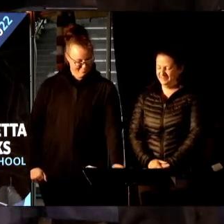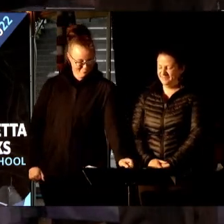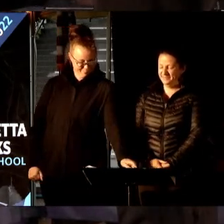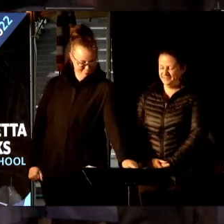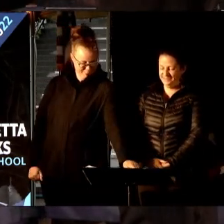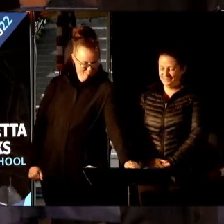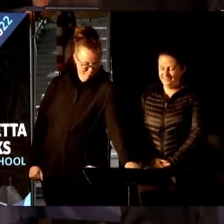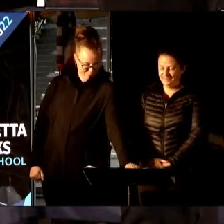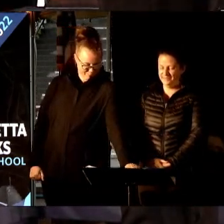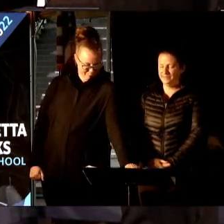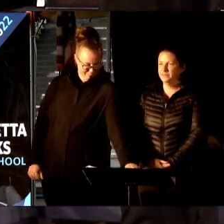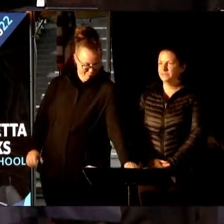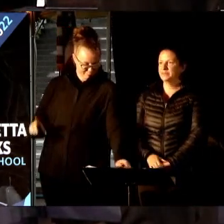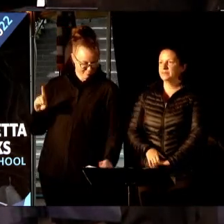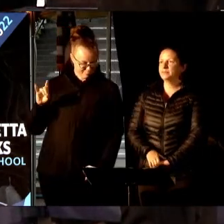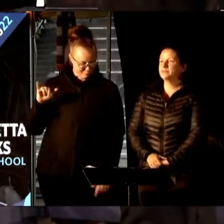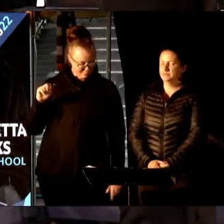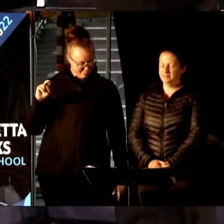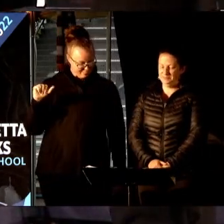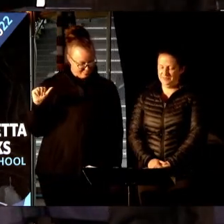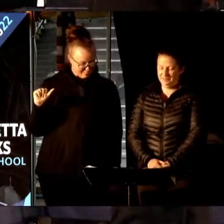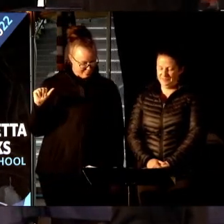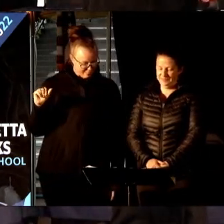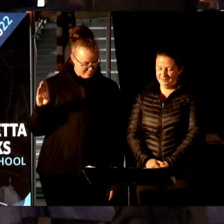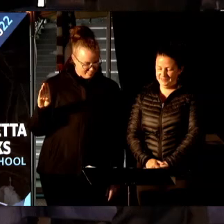Diana Bobrick.